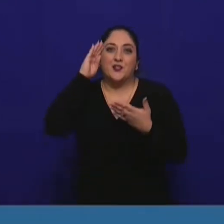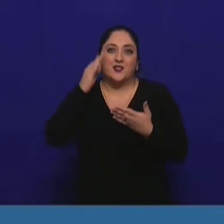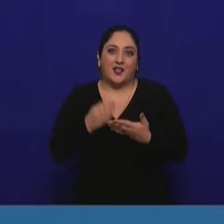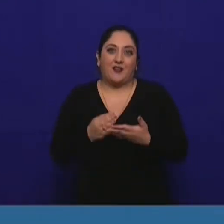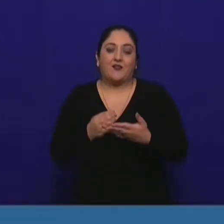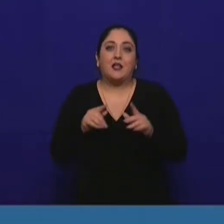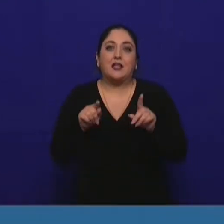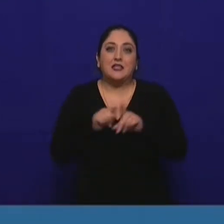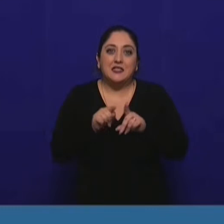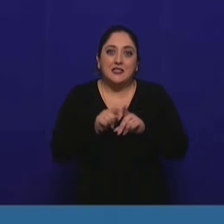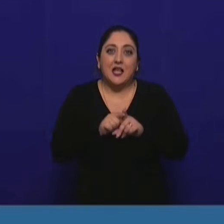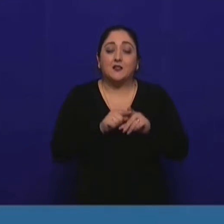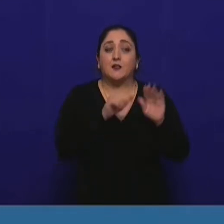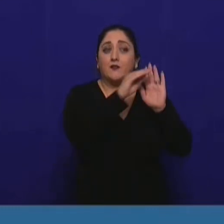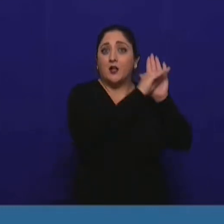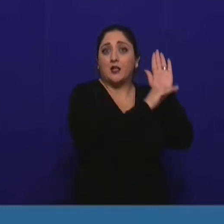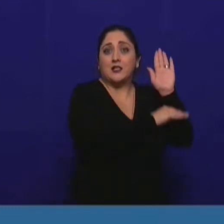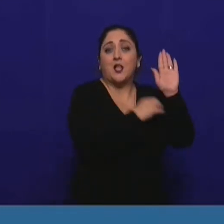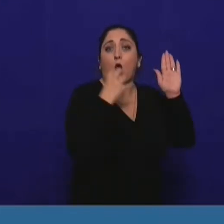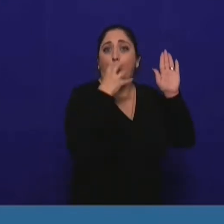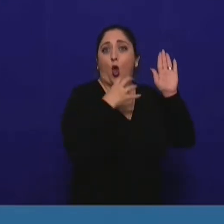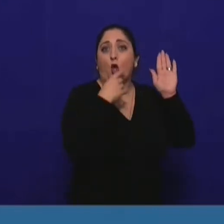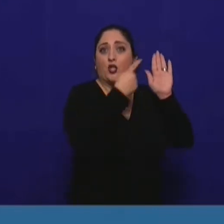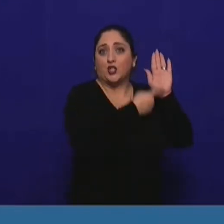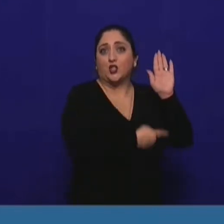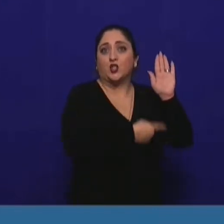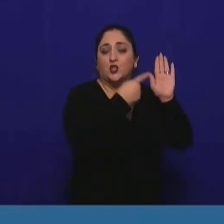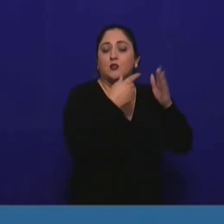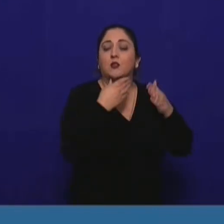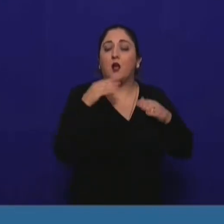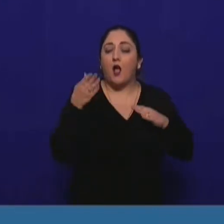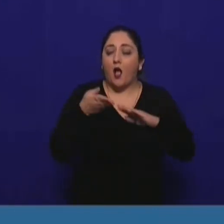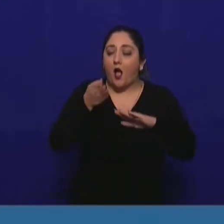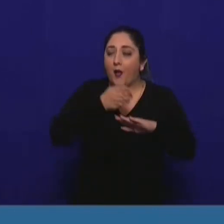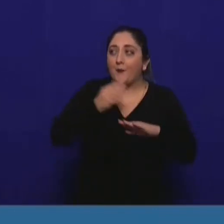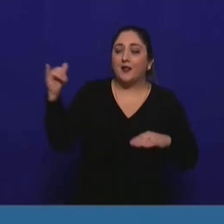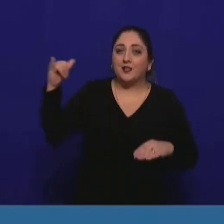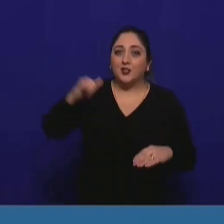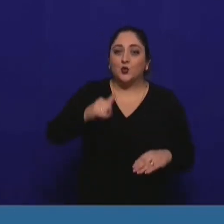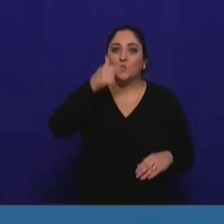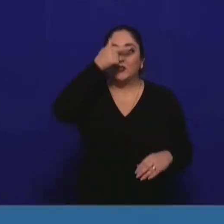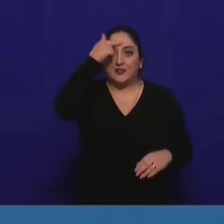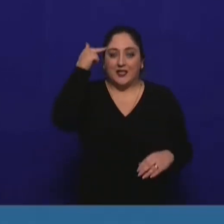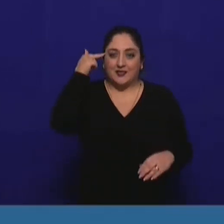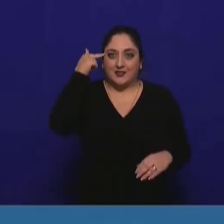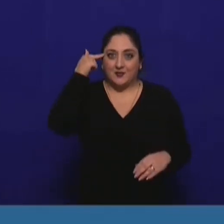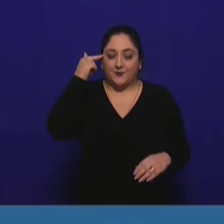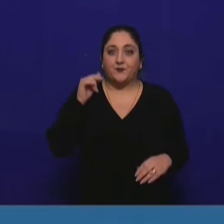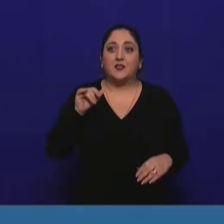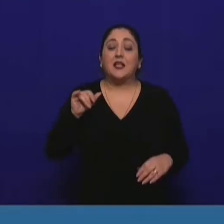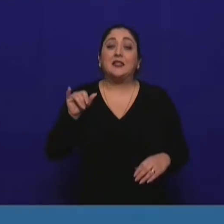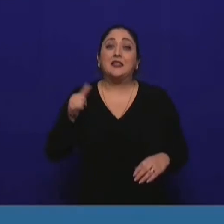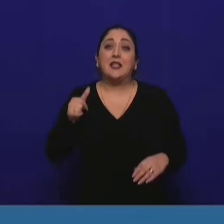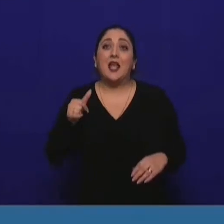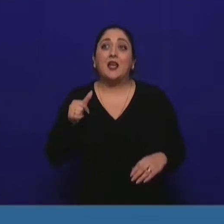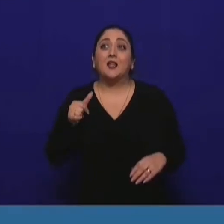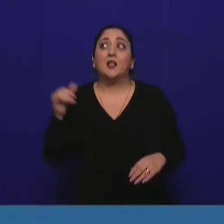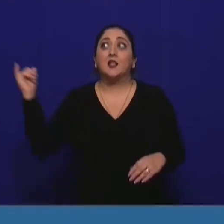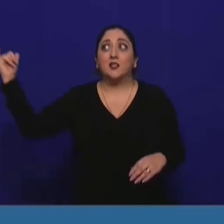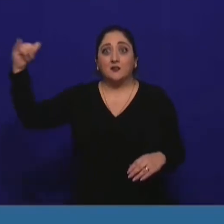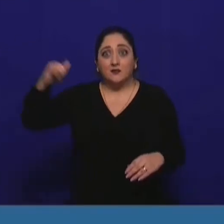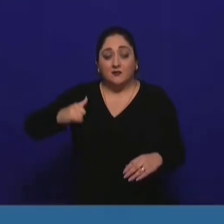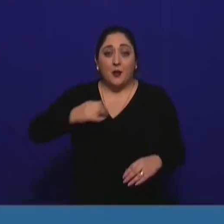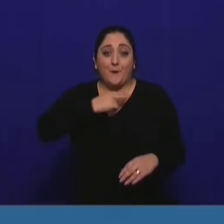wkoll għall-member countries fejn inti dawn iridu jagħmlu testijiet. Dawk il-persuni li qegħdin f'kwarantina minħabba travel,